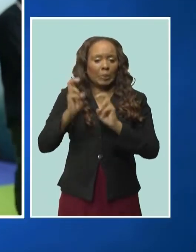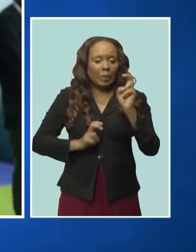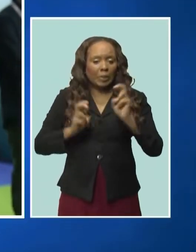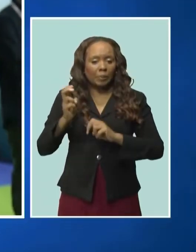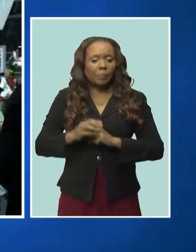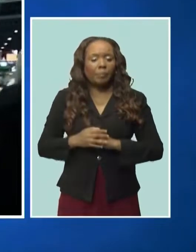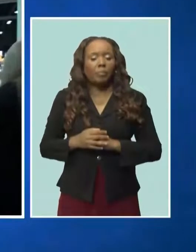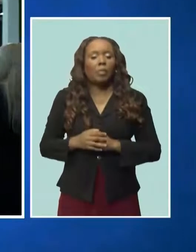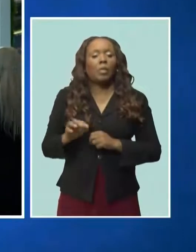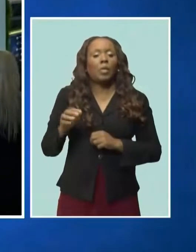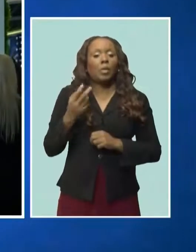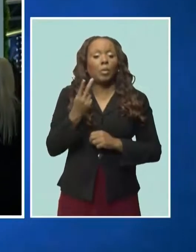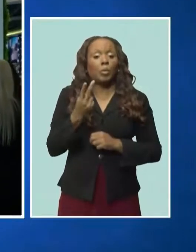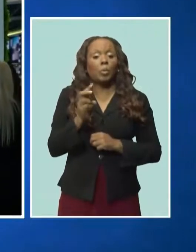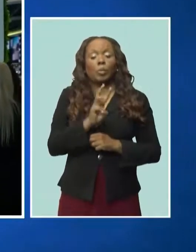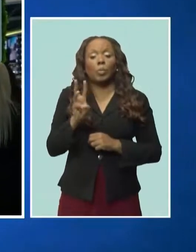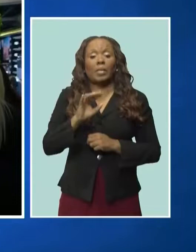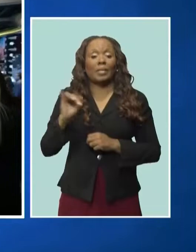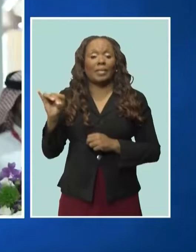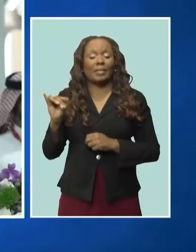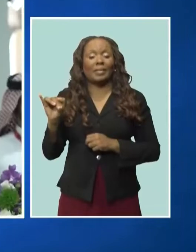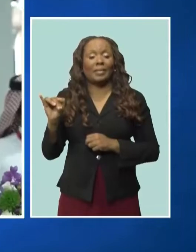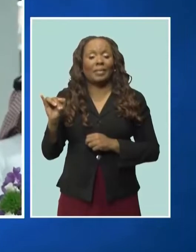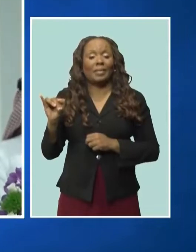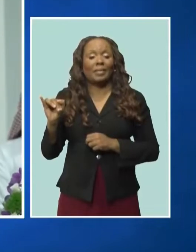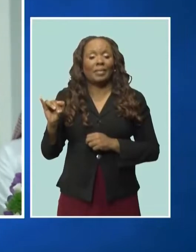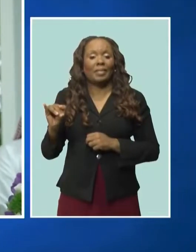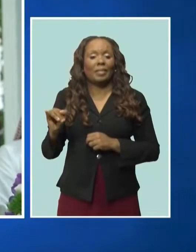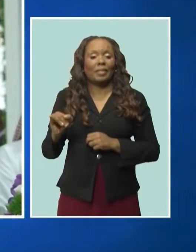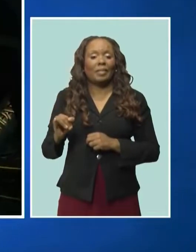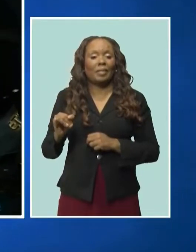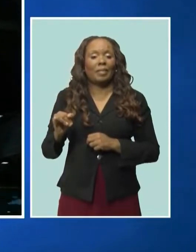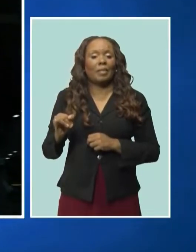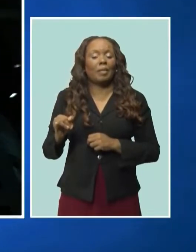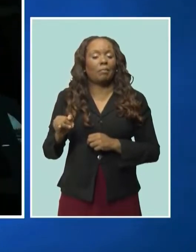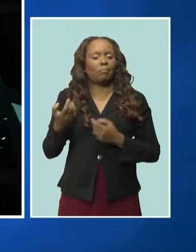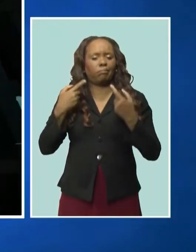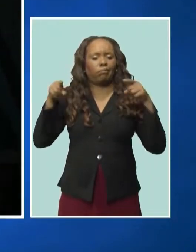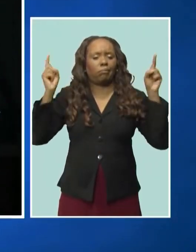and Joel Garner were among those involved in the promotion activities.